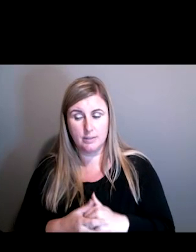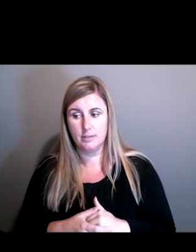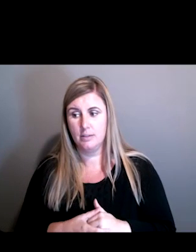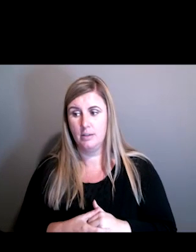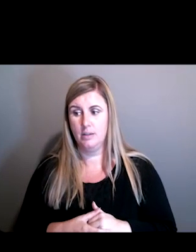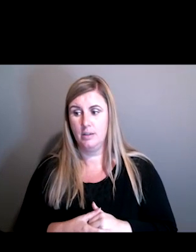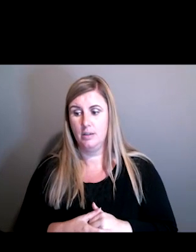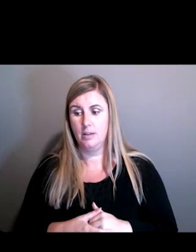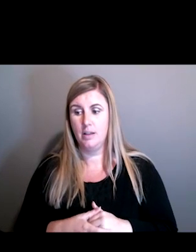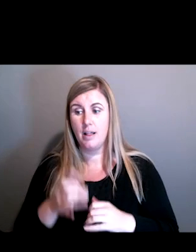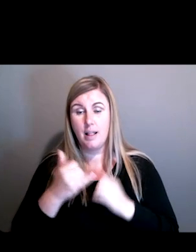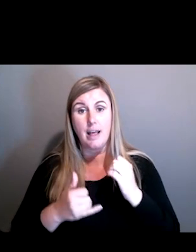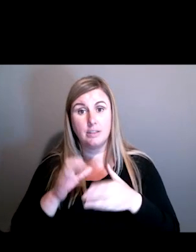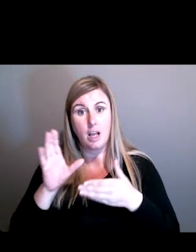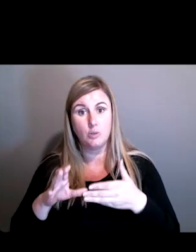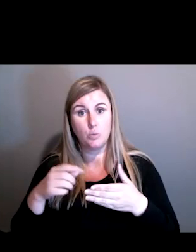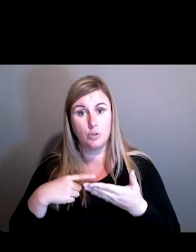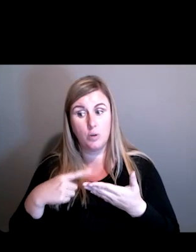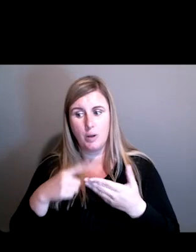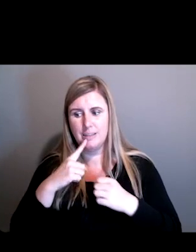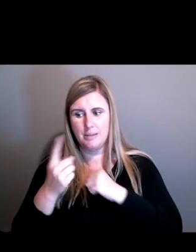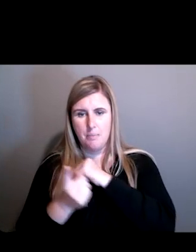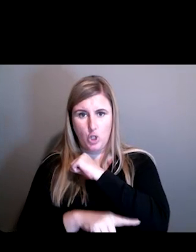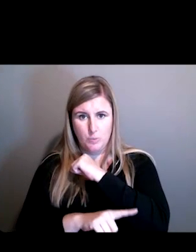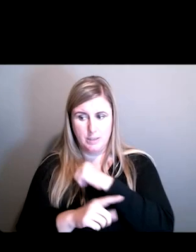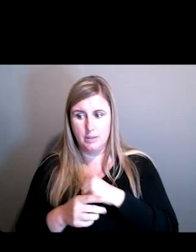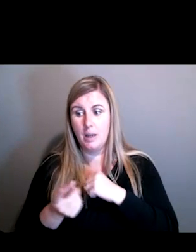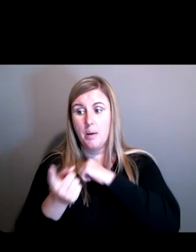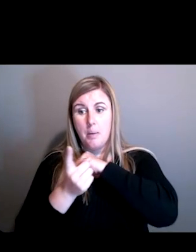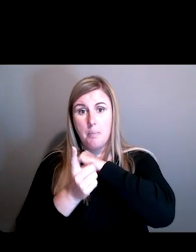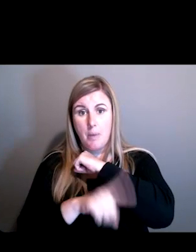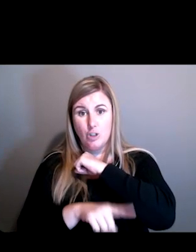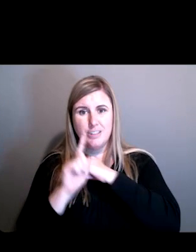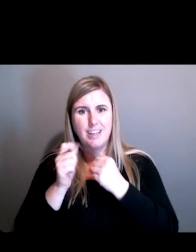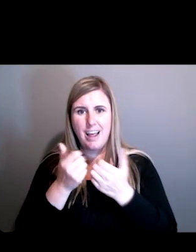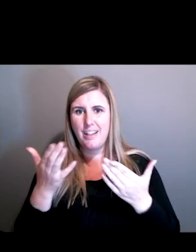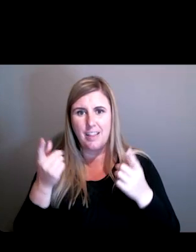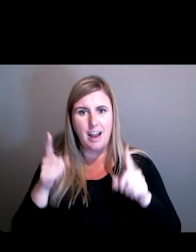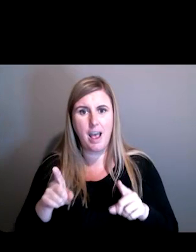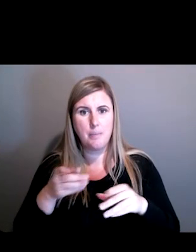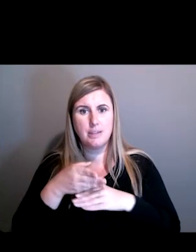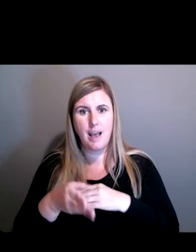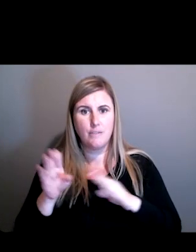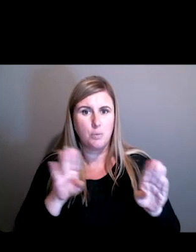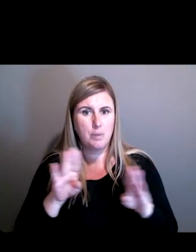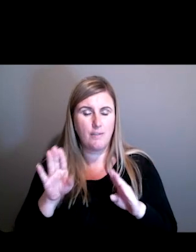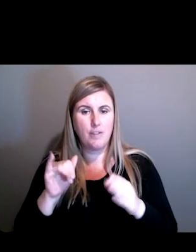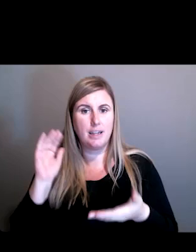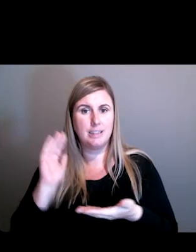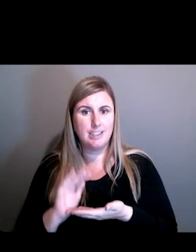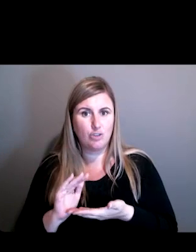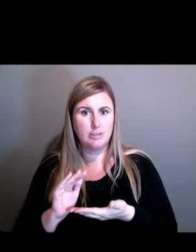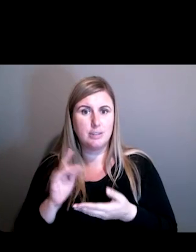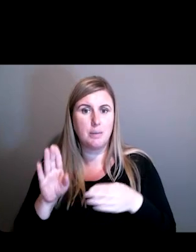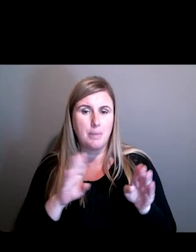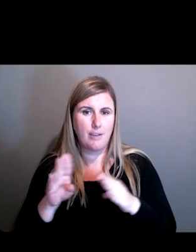away. The last consequence I want to talk about is punishment. And punishment is anything that happens after a behavior